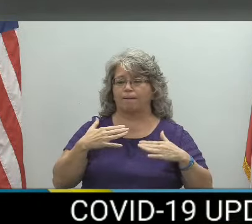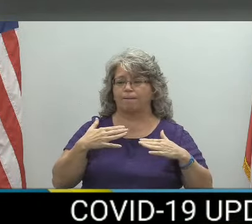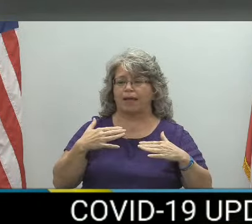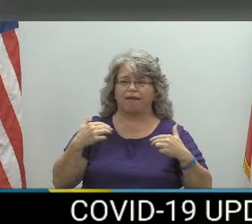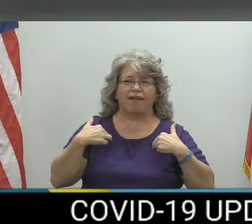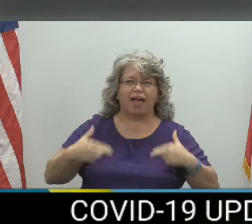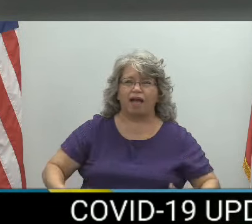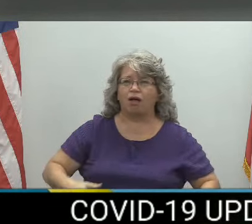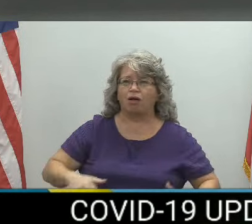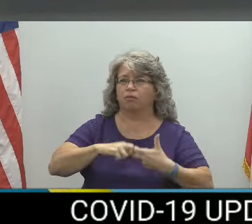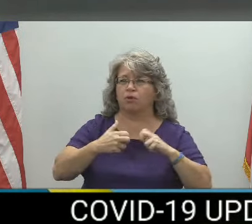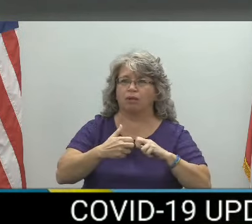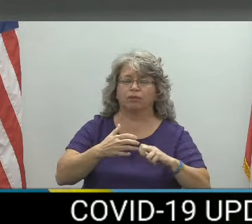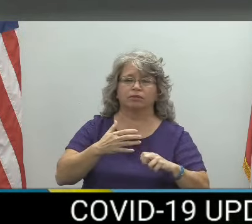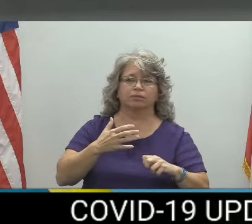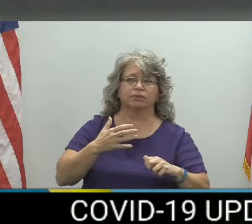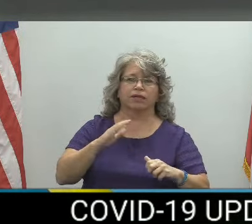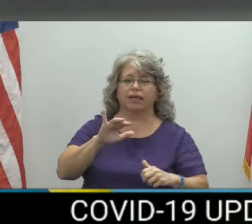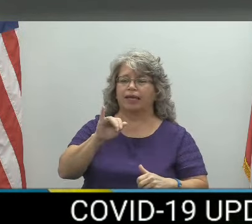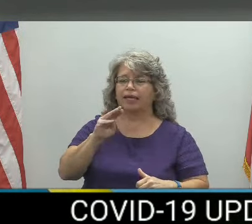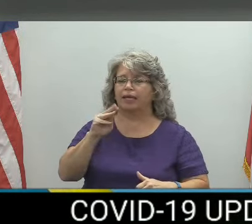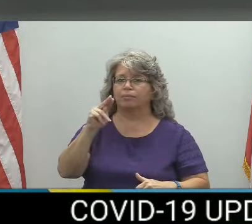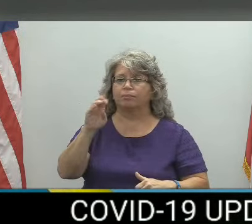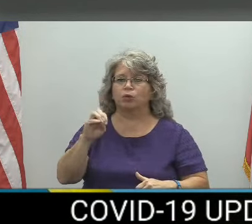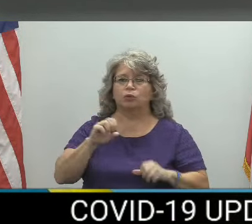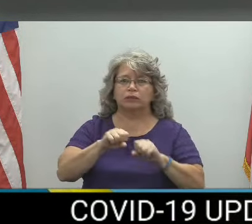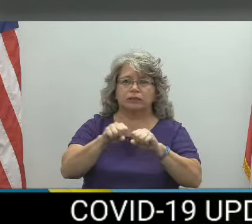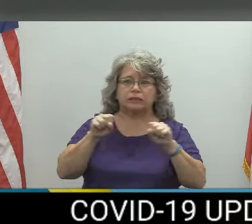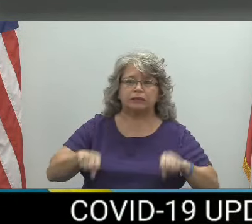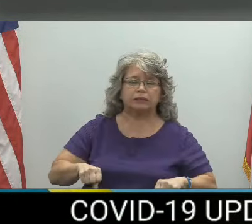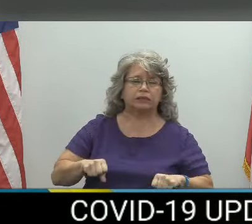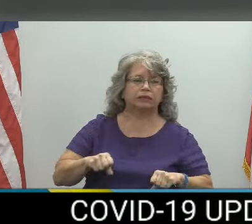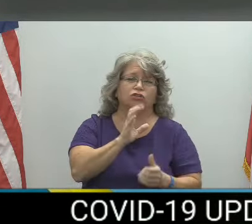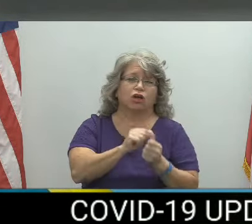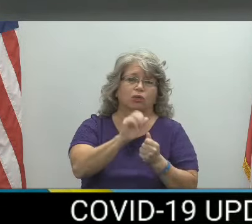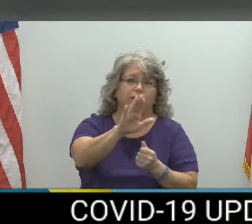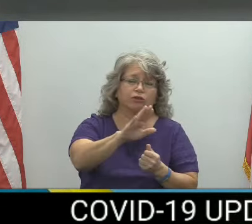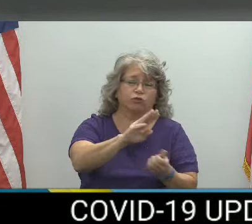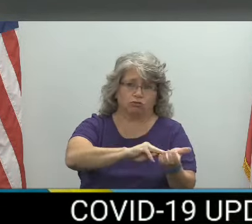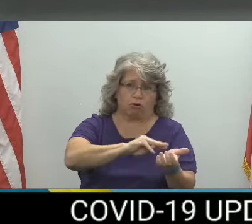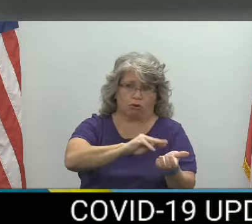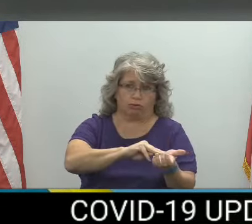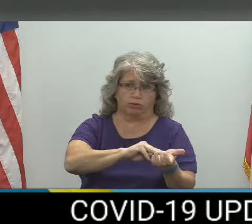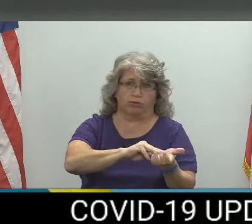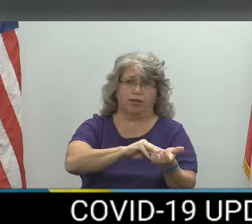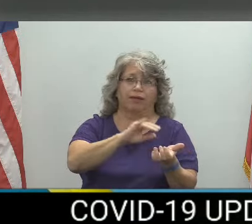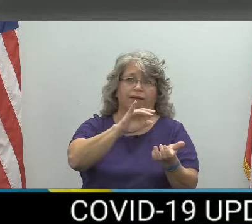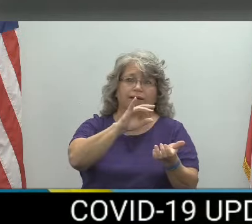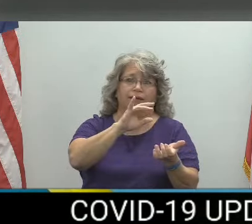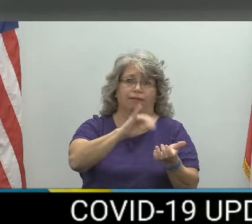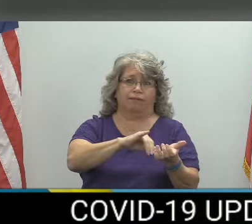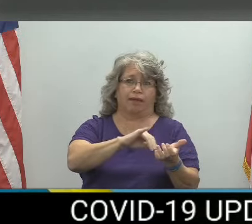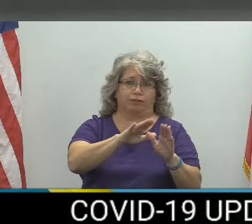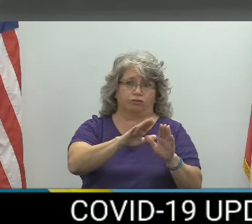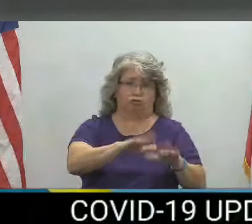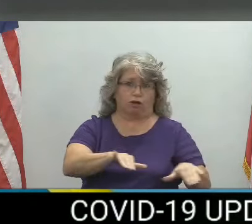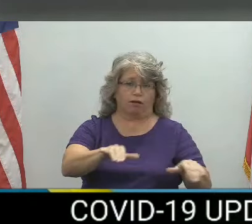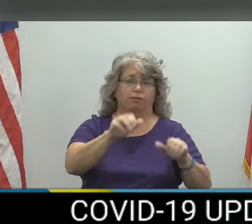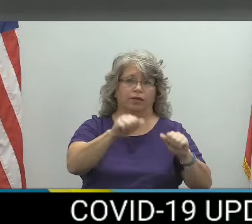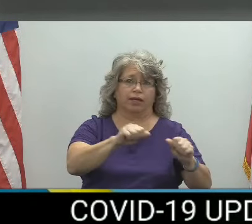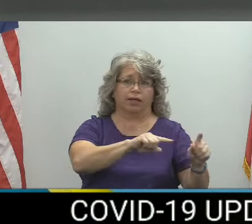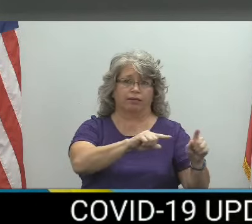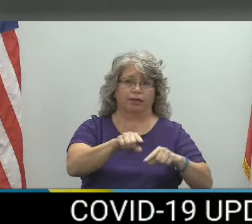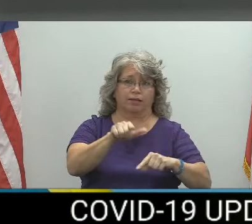that struggles with being immunocompromised, has recently had some type of organ transplant, days after their second dose, and they can